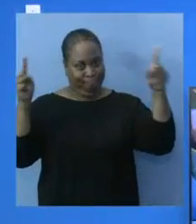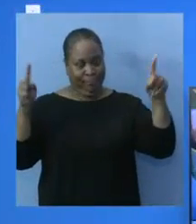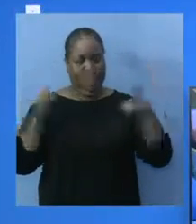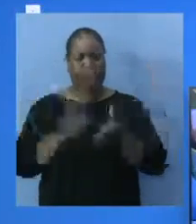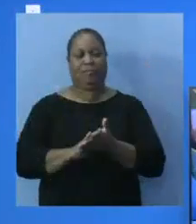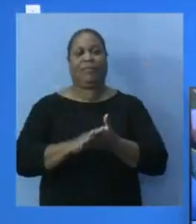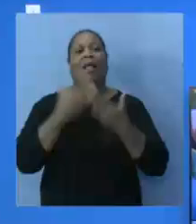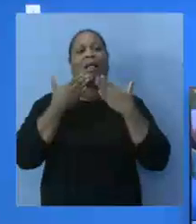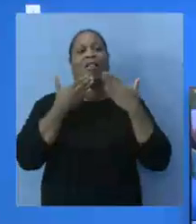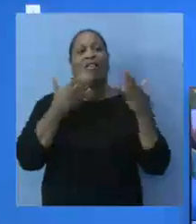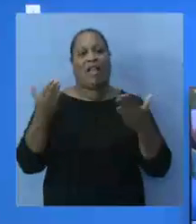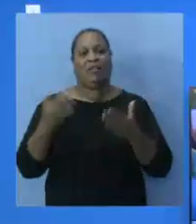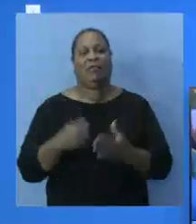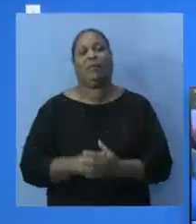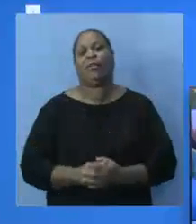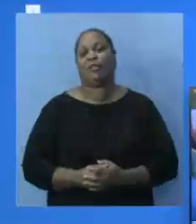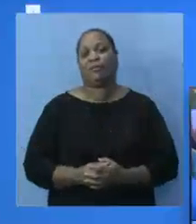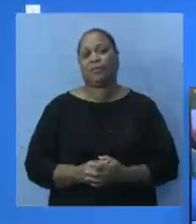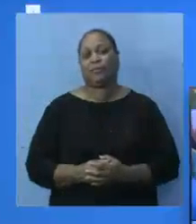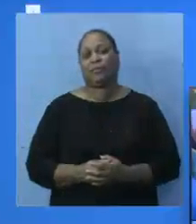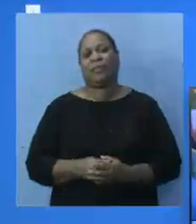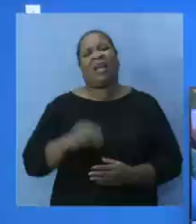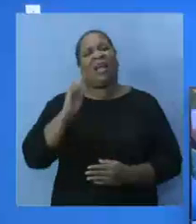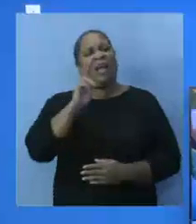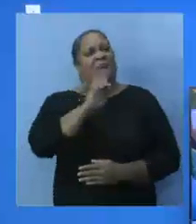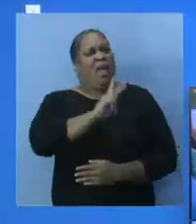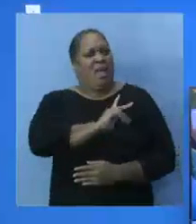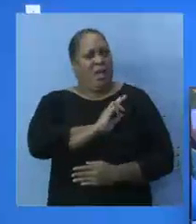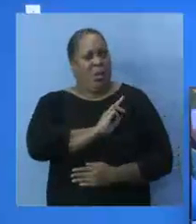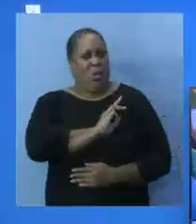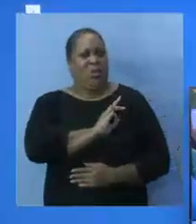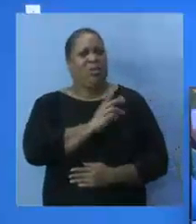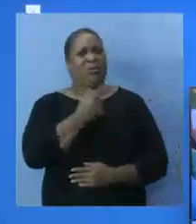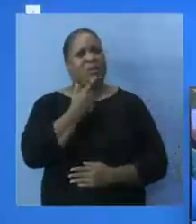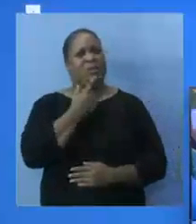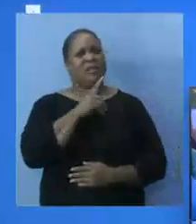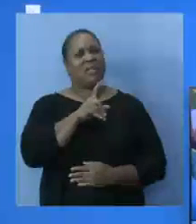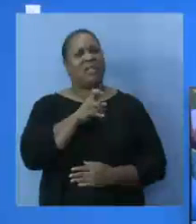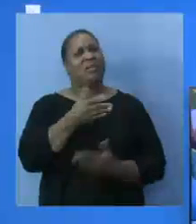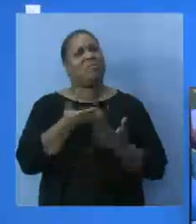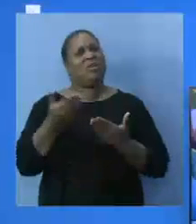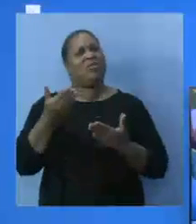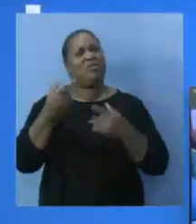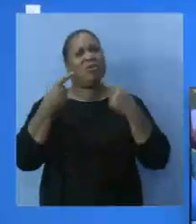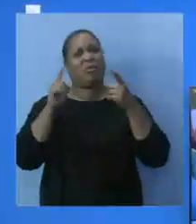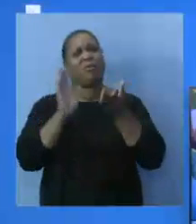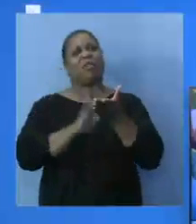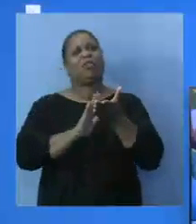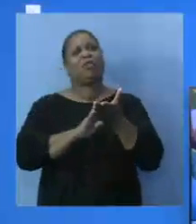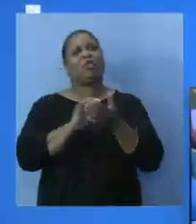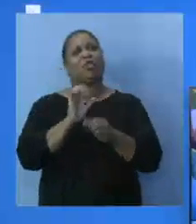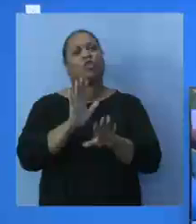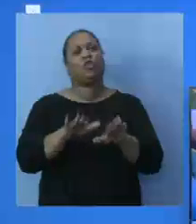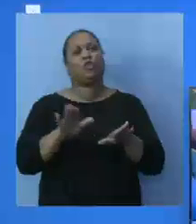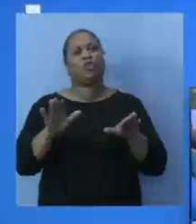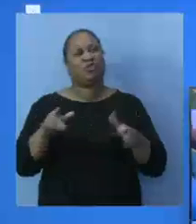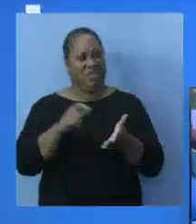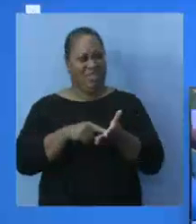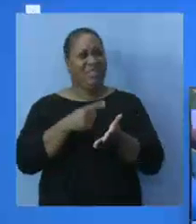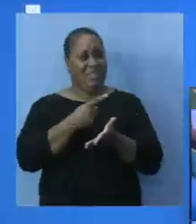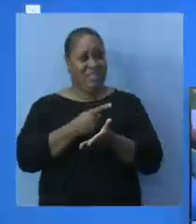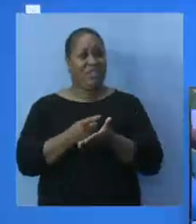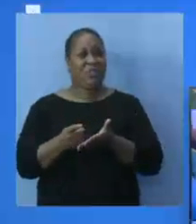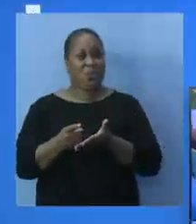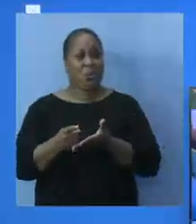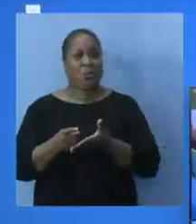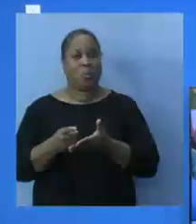much. Minister Wilson, we've raised this before, but public school children, especially this week, who've been in